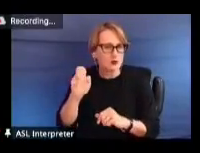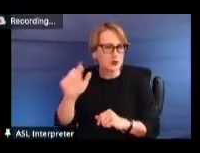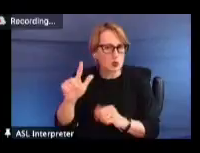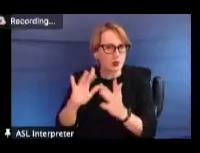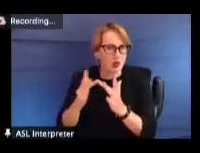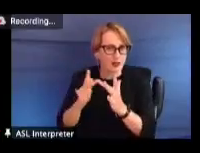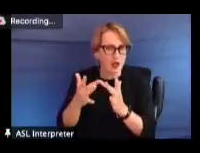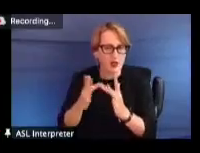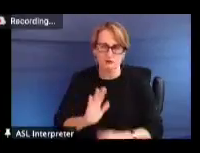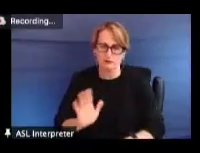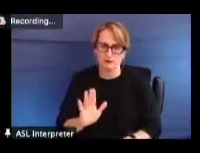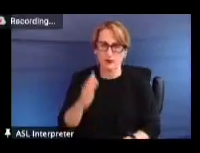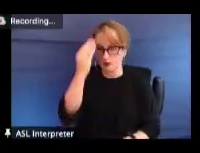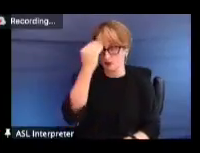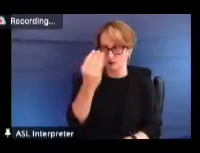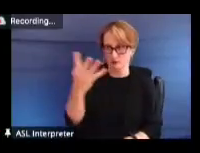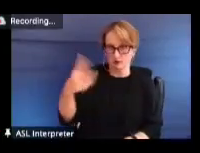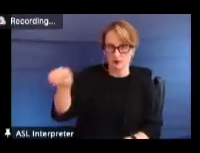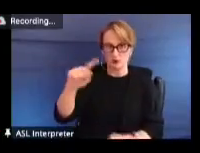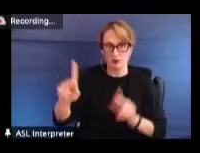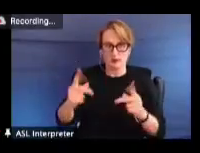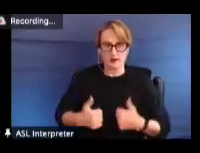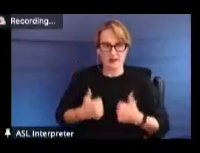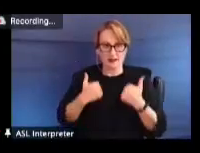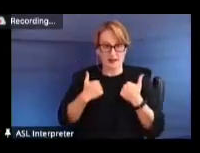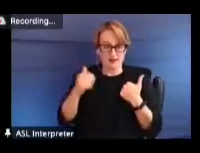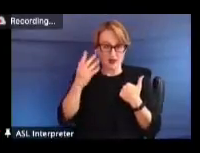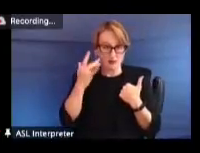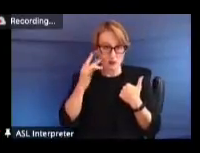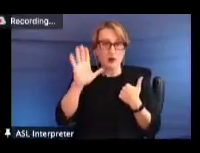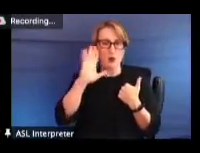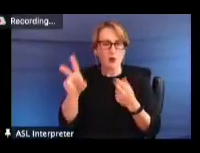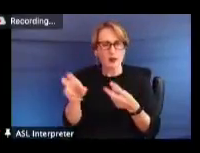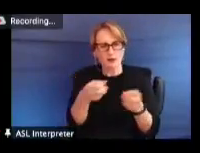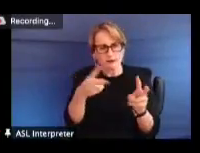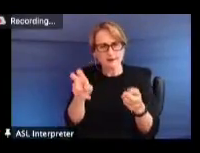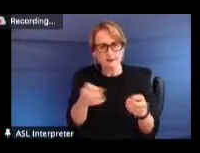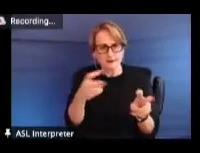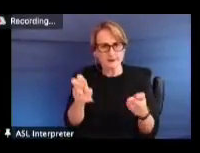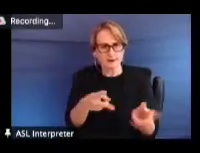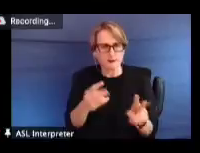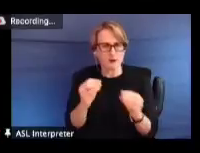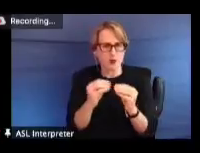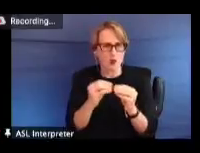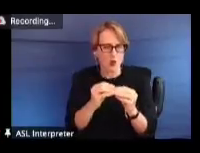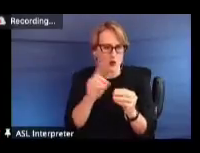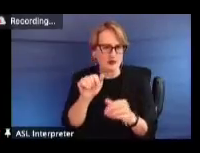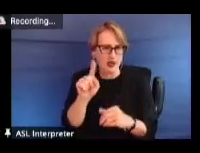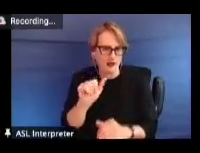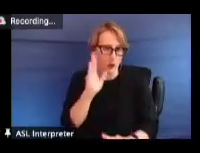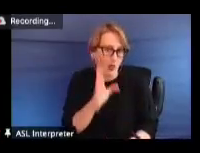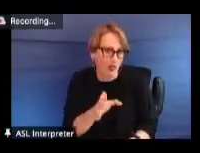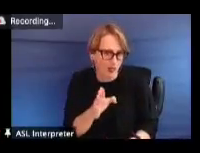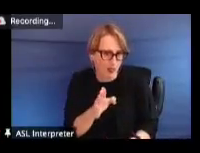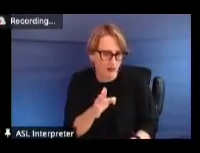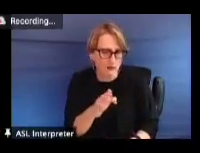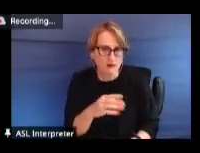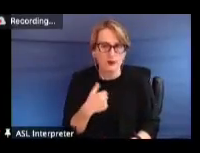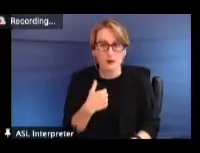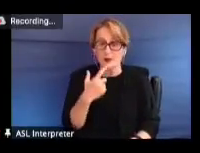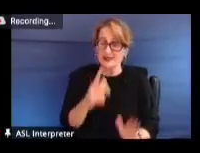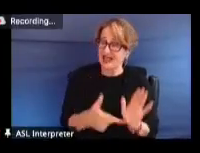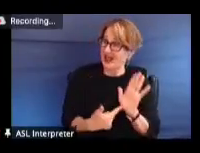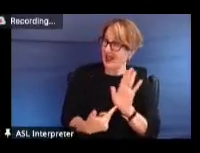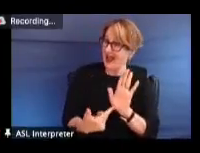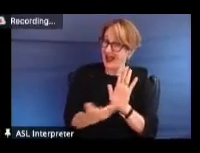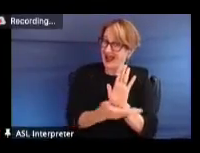I just want to make sure the public knows there will be more data coming in continuously. But, when we say, hey, here's the